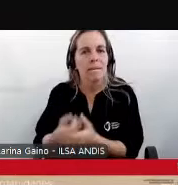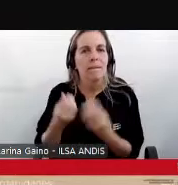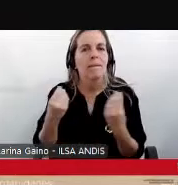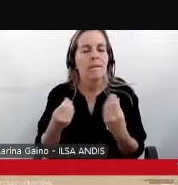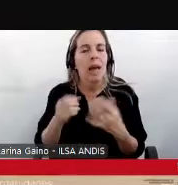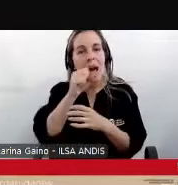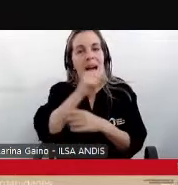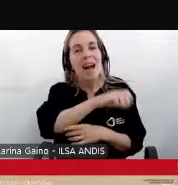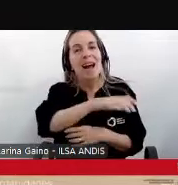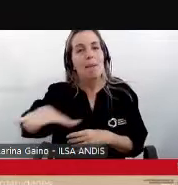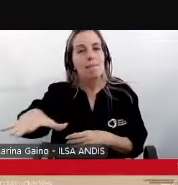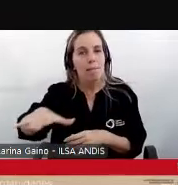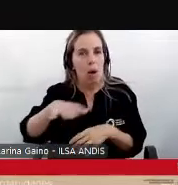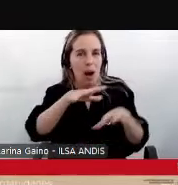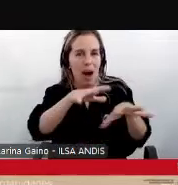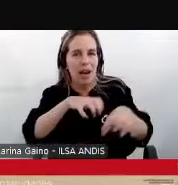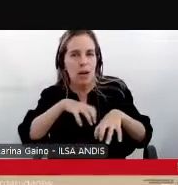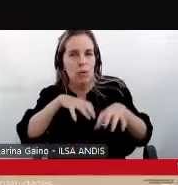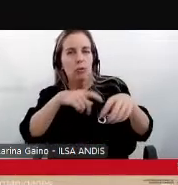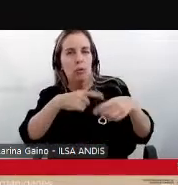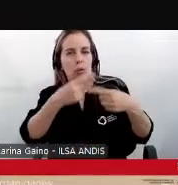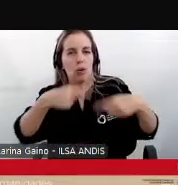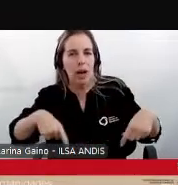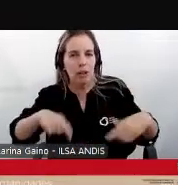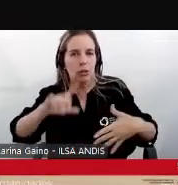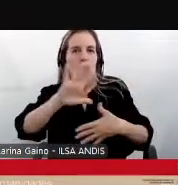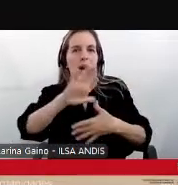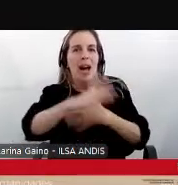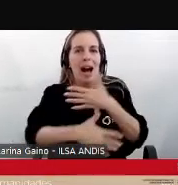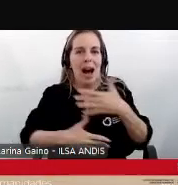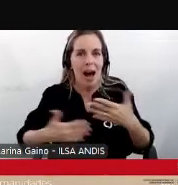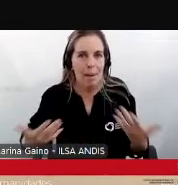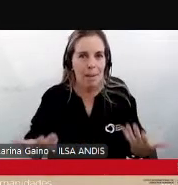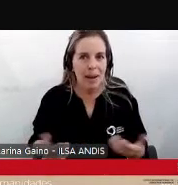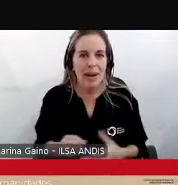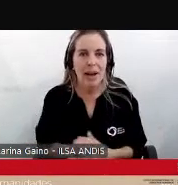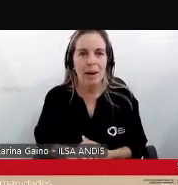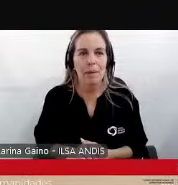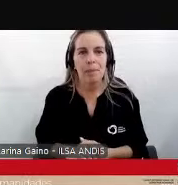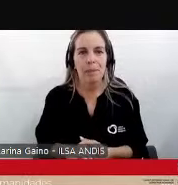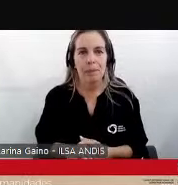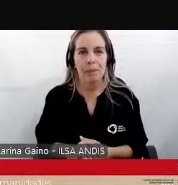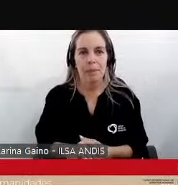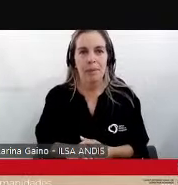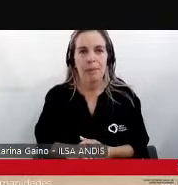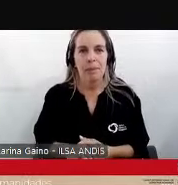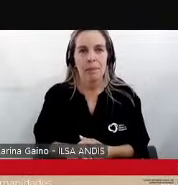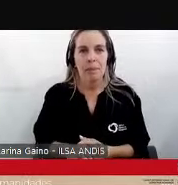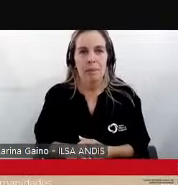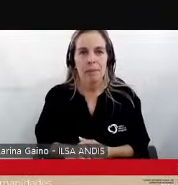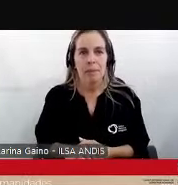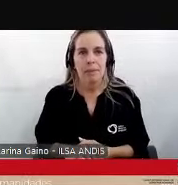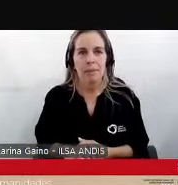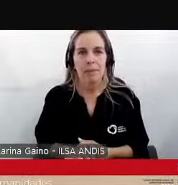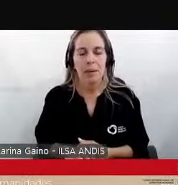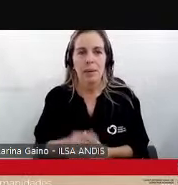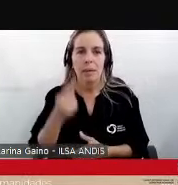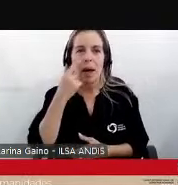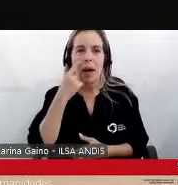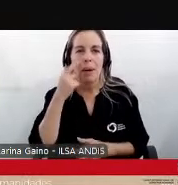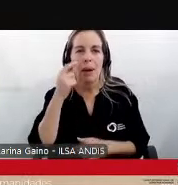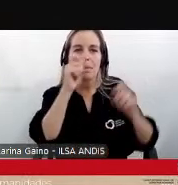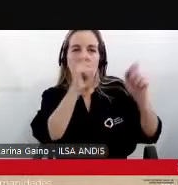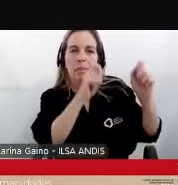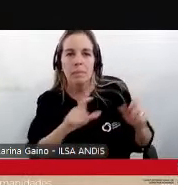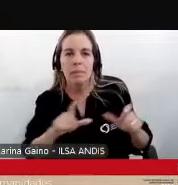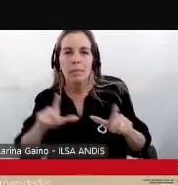the way in which forced labor occurs in the Americas. I will switch to English now. Is in